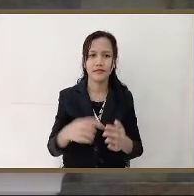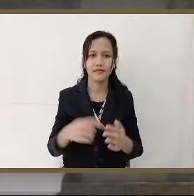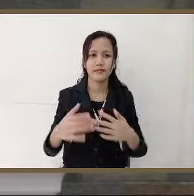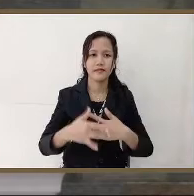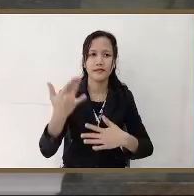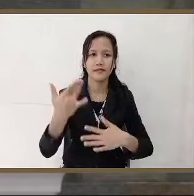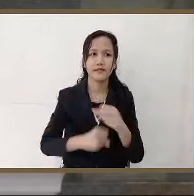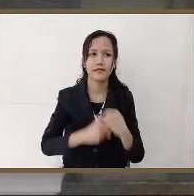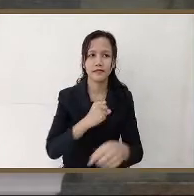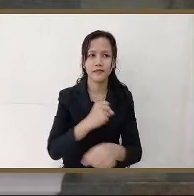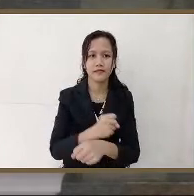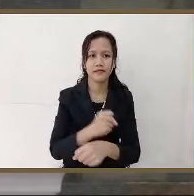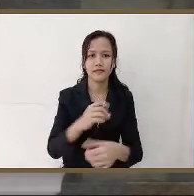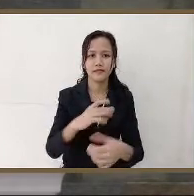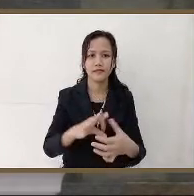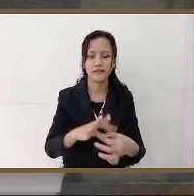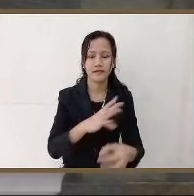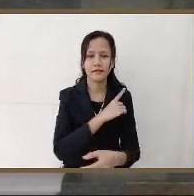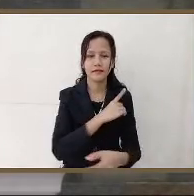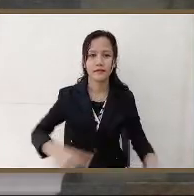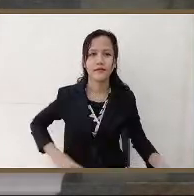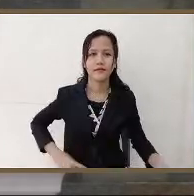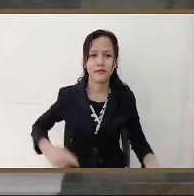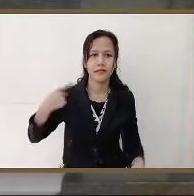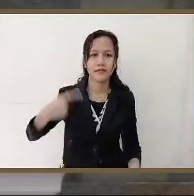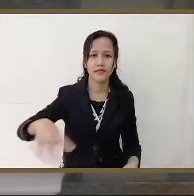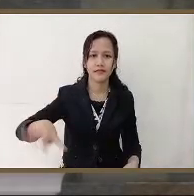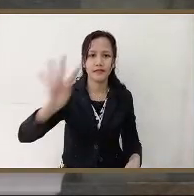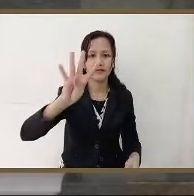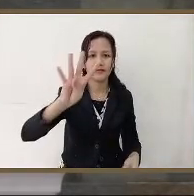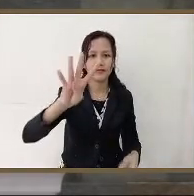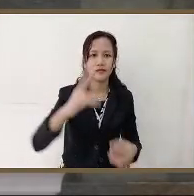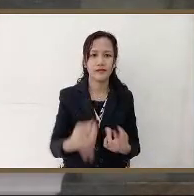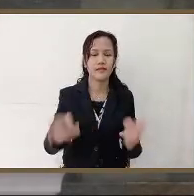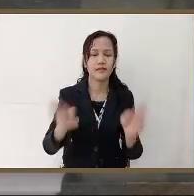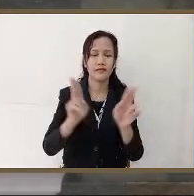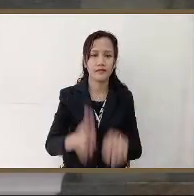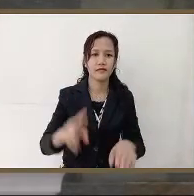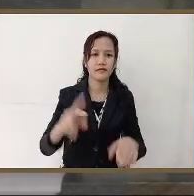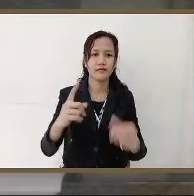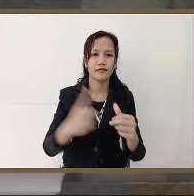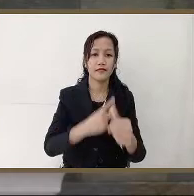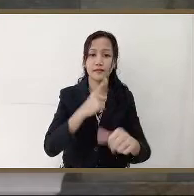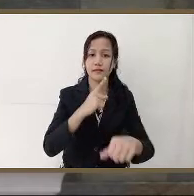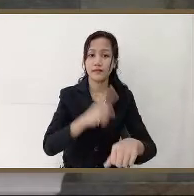David, may apat po dito na pangyayari sa first period. During the